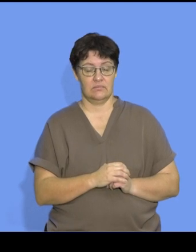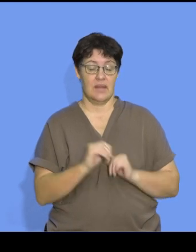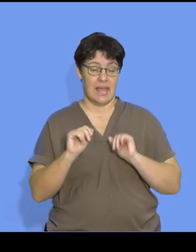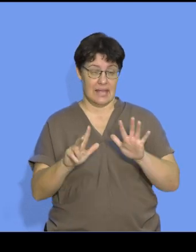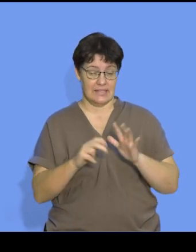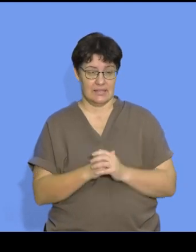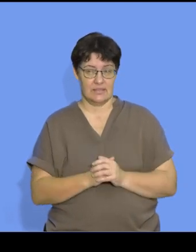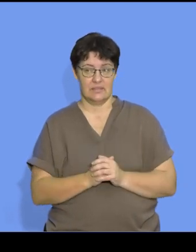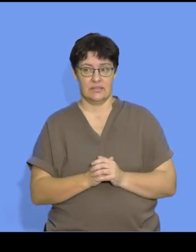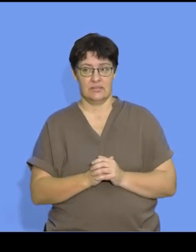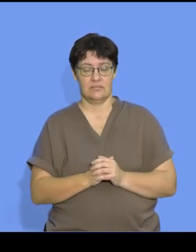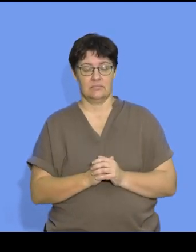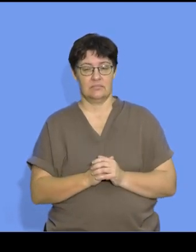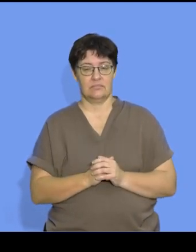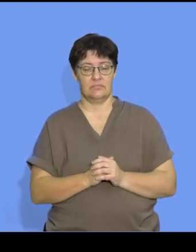8,